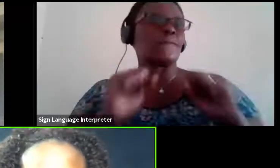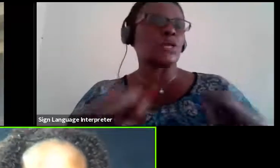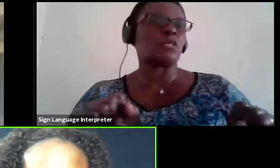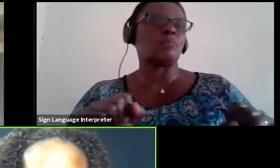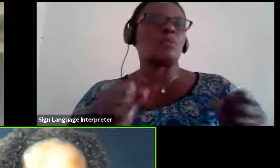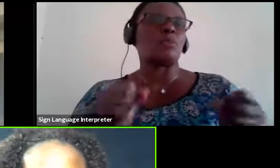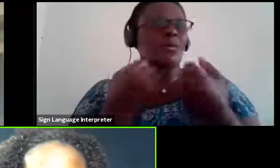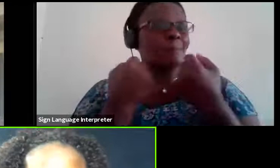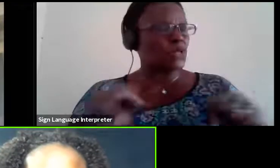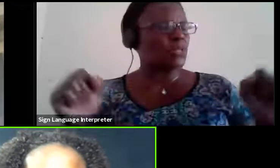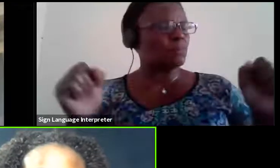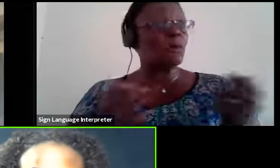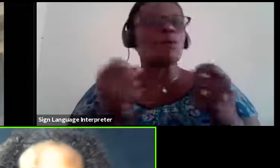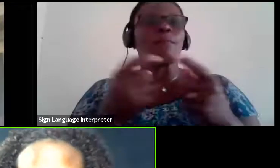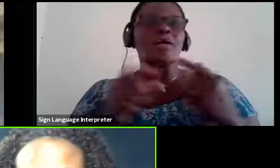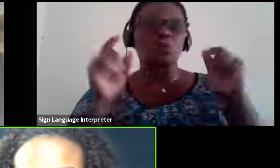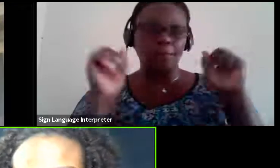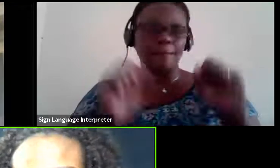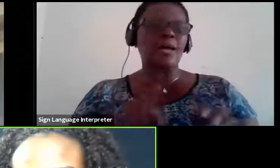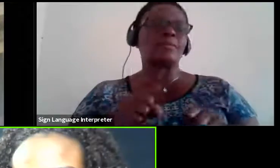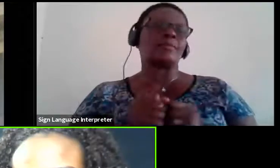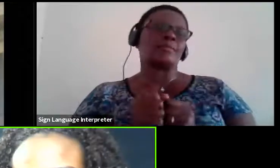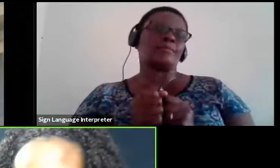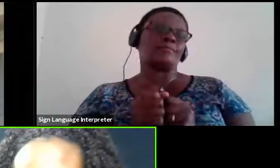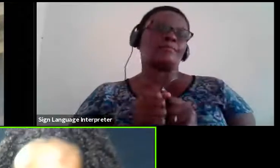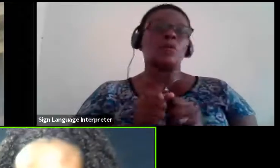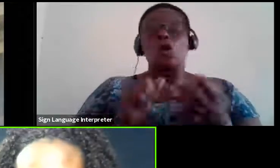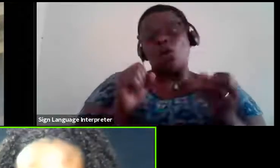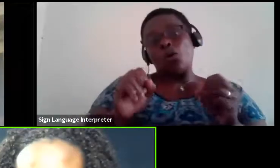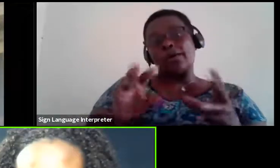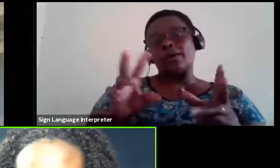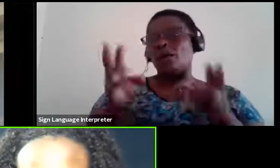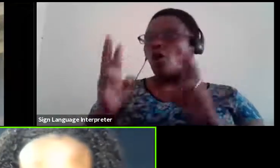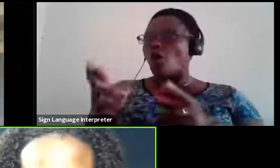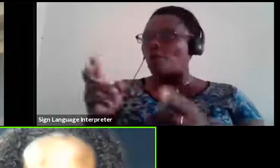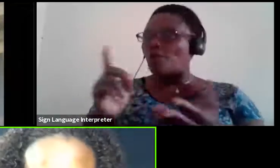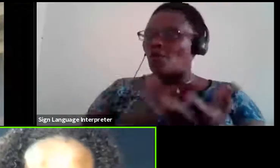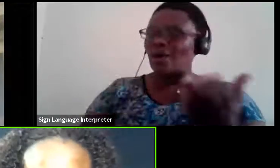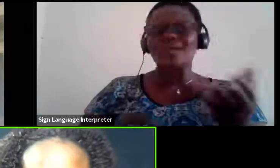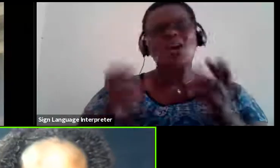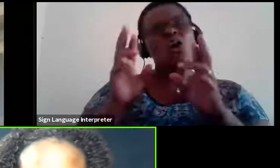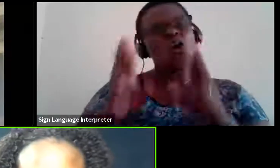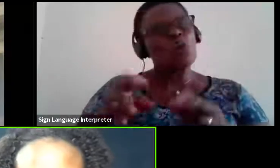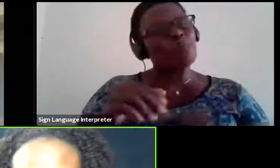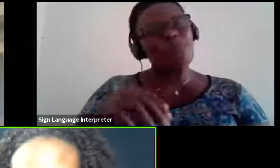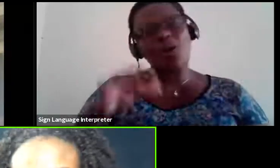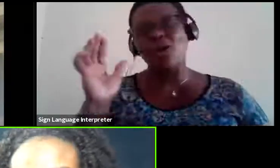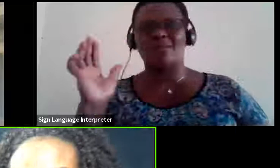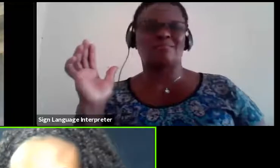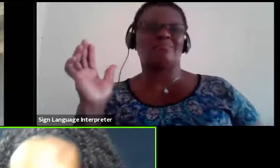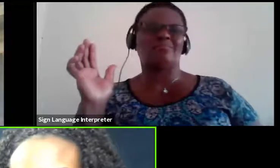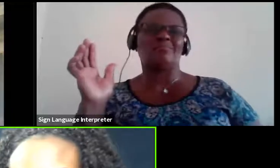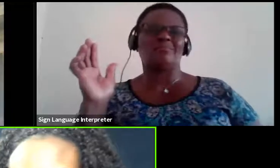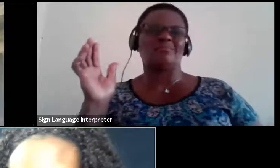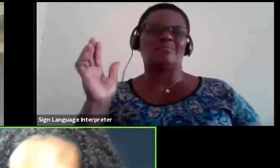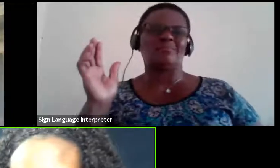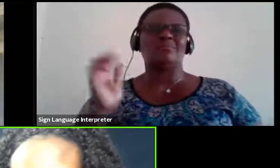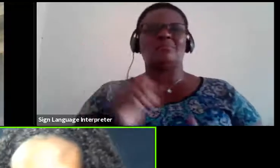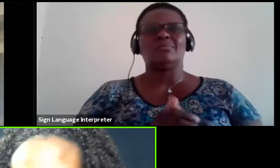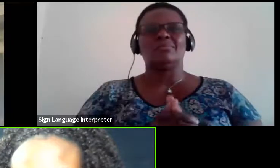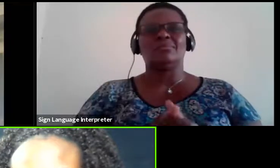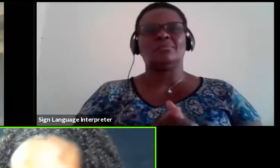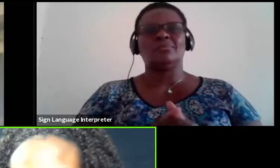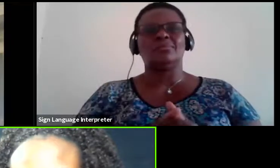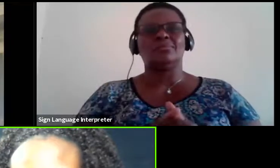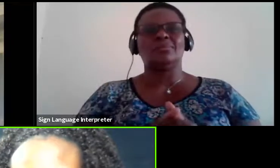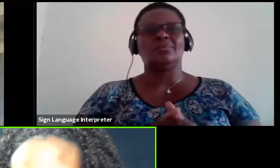Okay, what are we hoping for? So it's quite a lot to hope for, but maybe to narrow it down. So seeing enactment